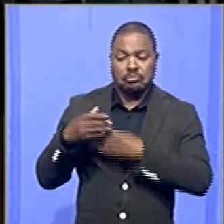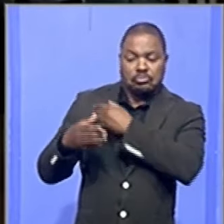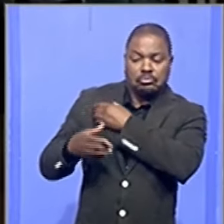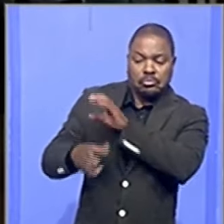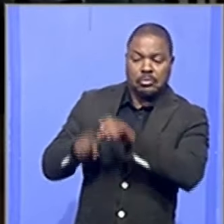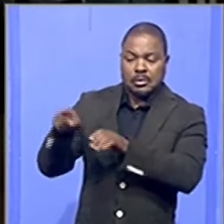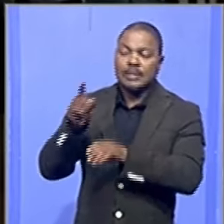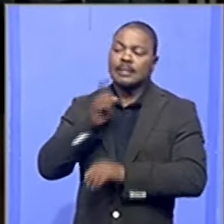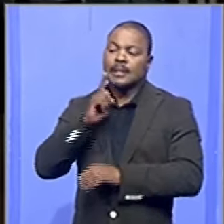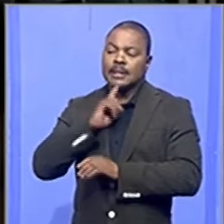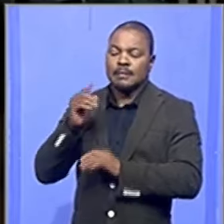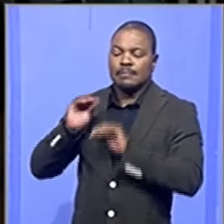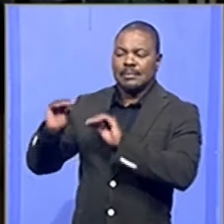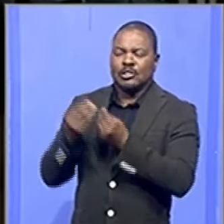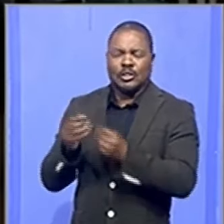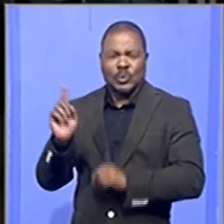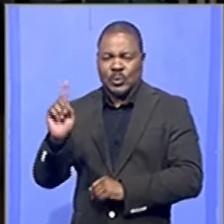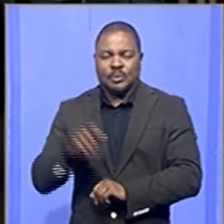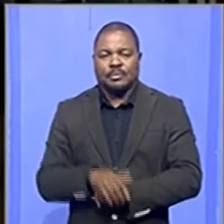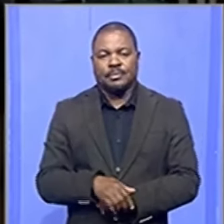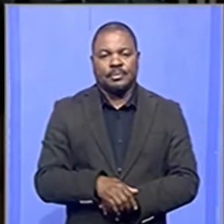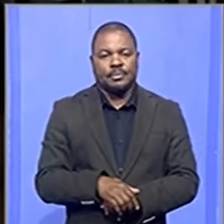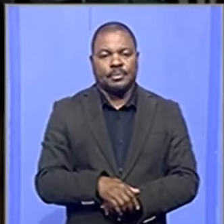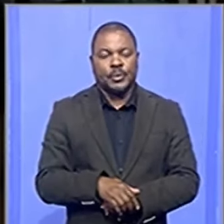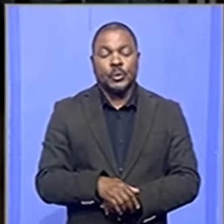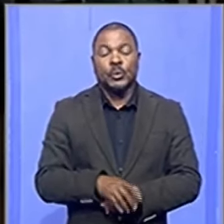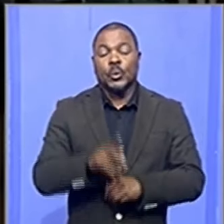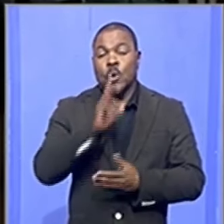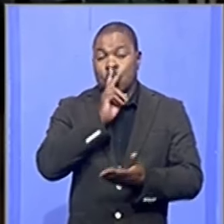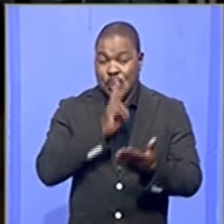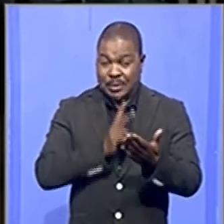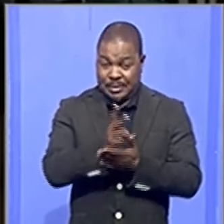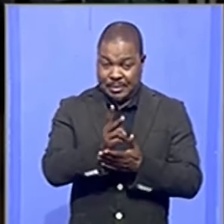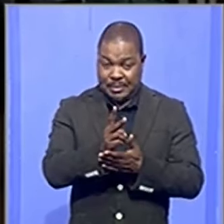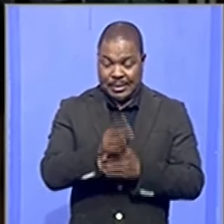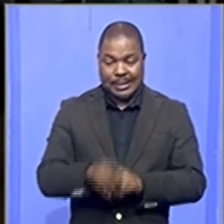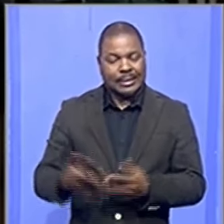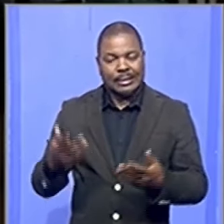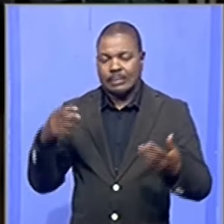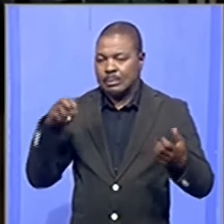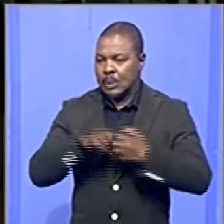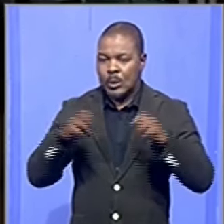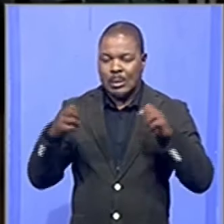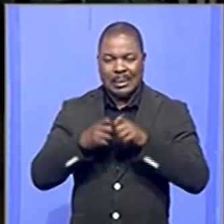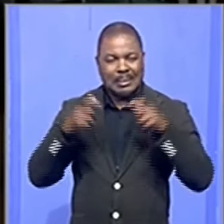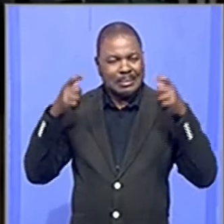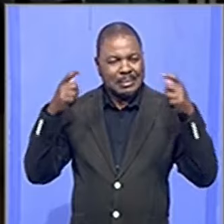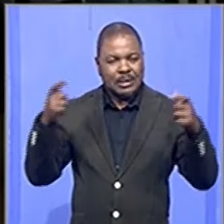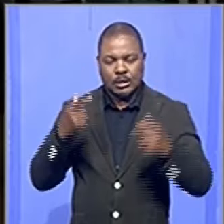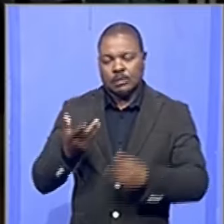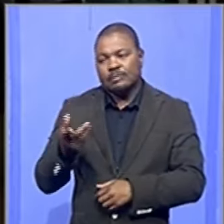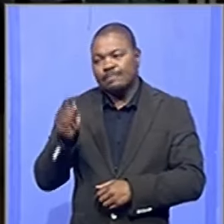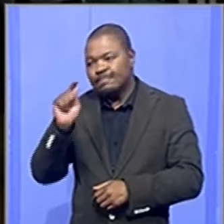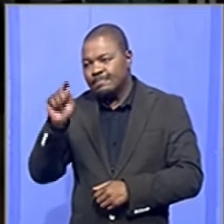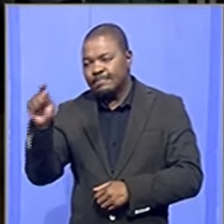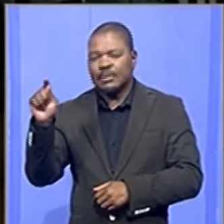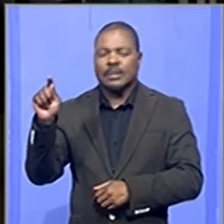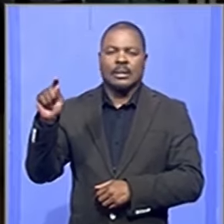bana kwa dikolong nnete gona tlhoba boroko ye ya go ithwala ga bana e fetogile mpopota ya